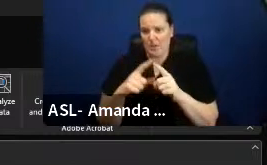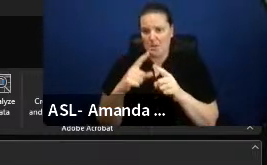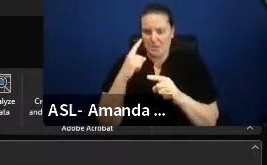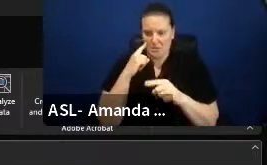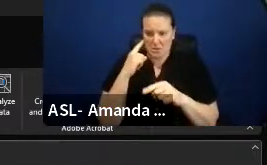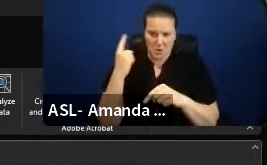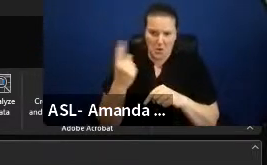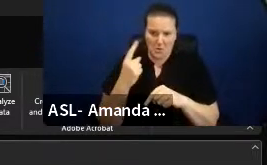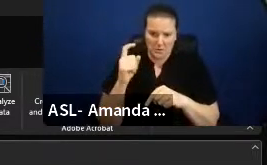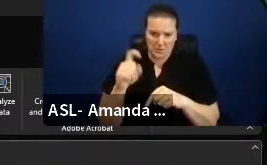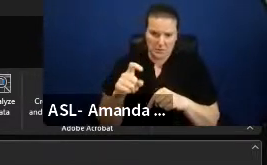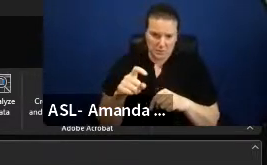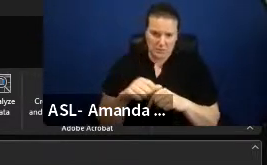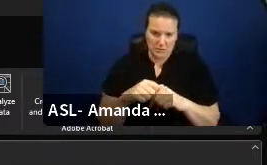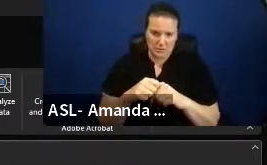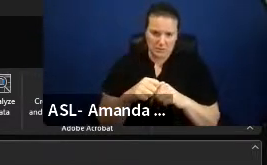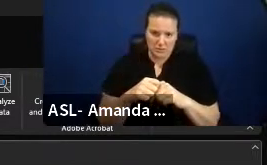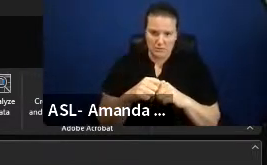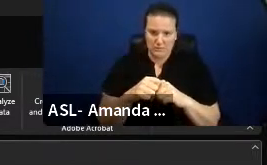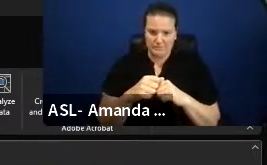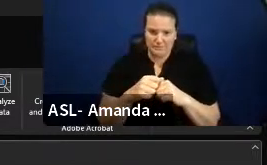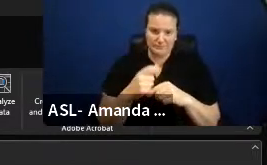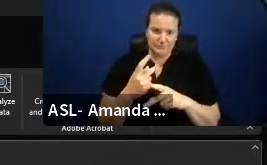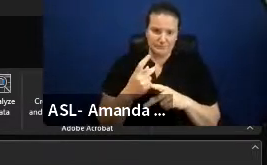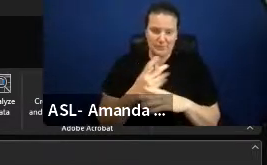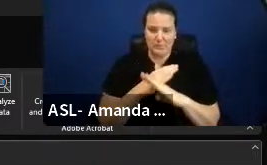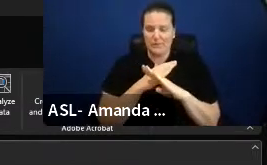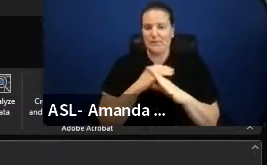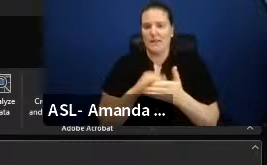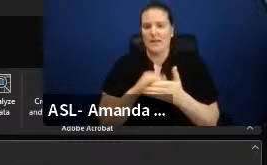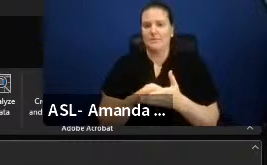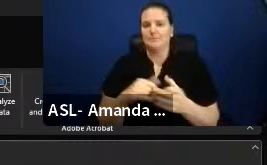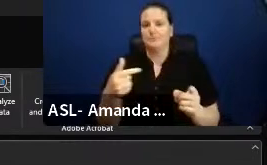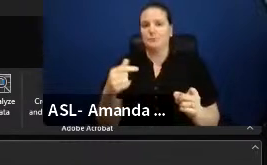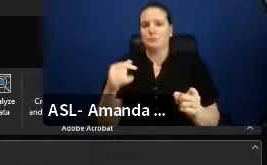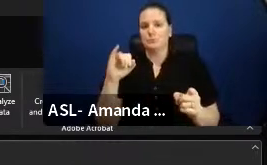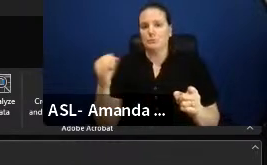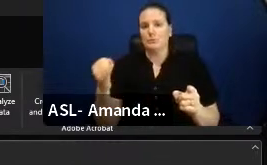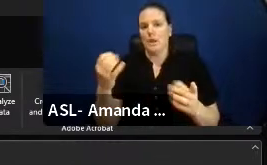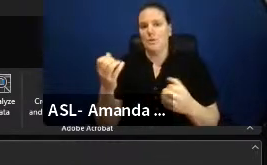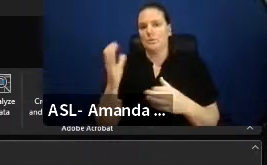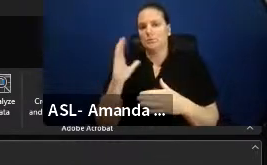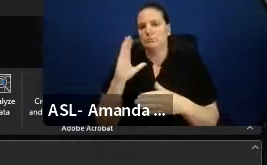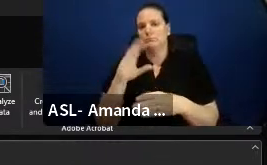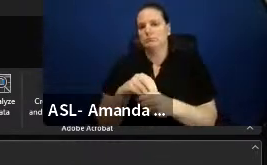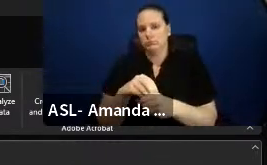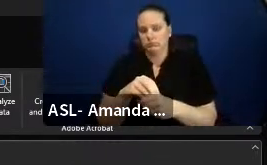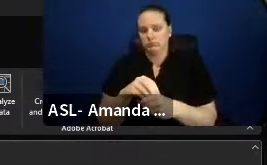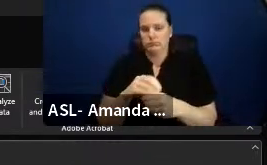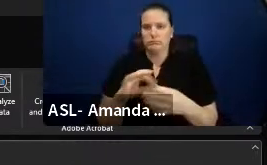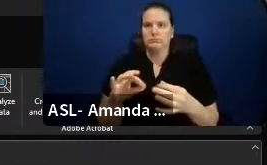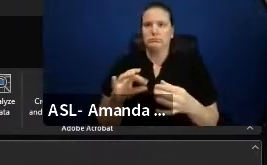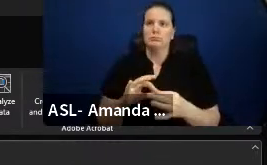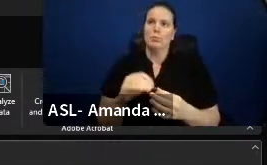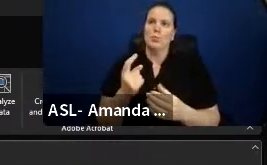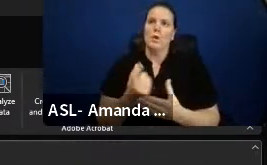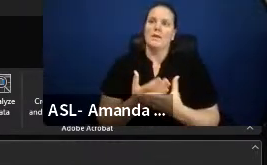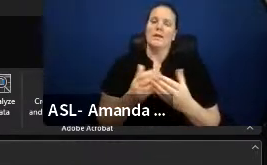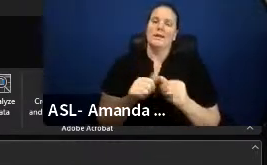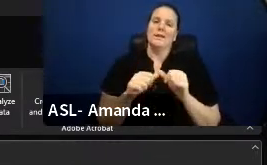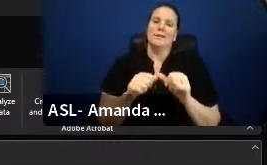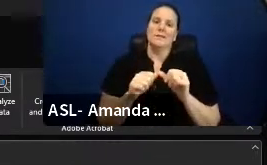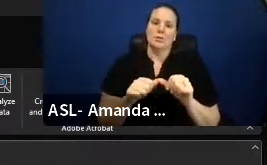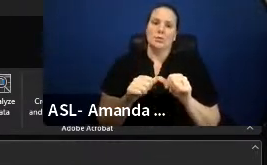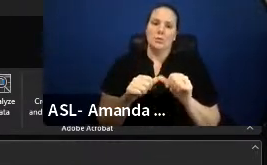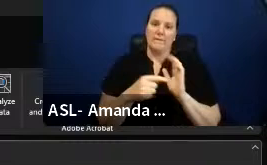need to think about it in terms of anticipating. So if I could jump in, one of the things that will be a continuing